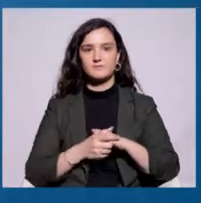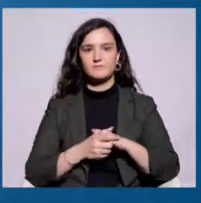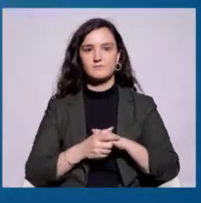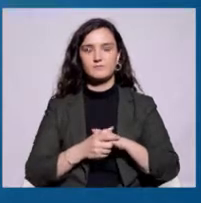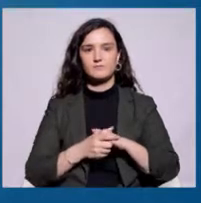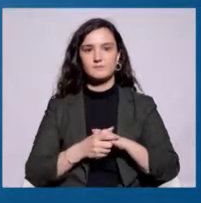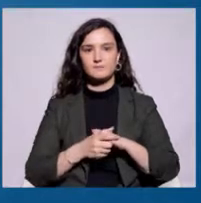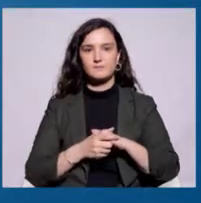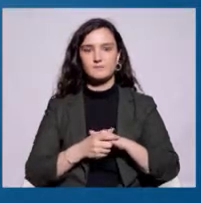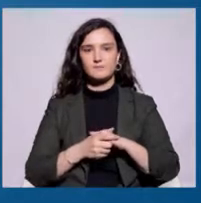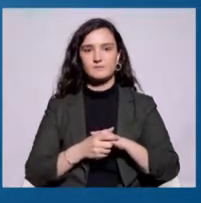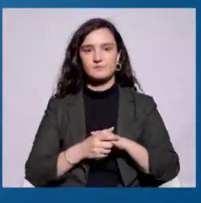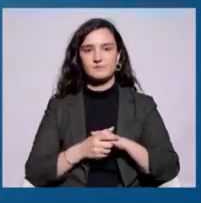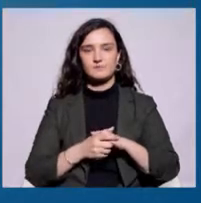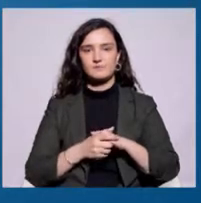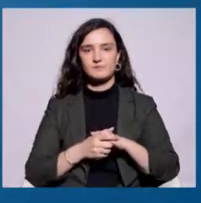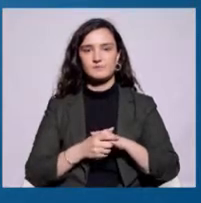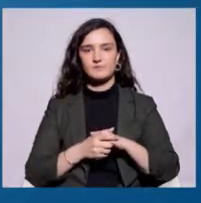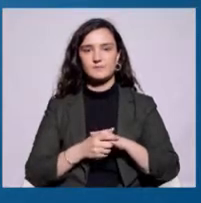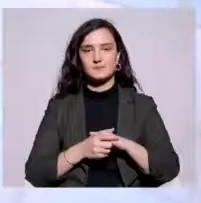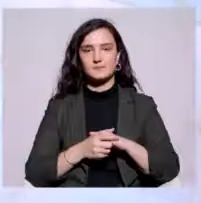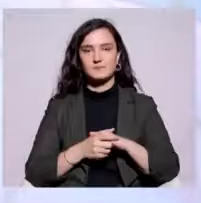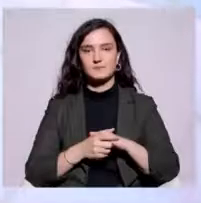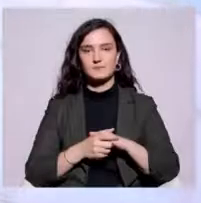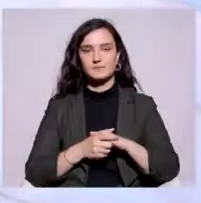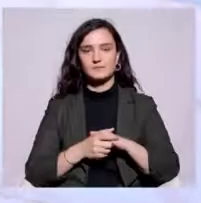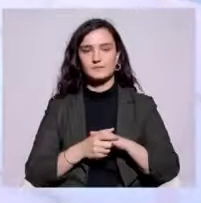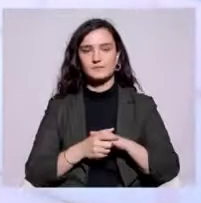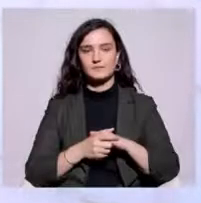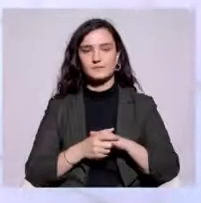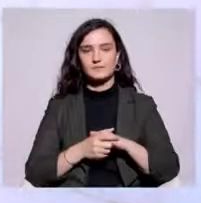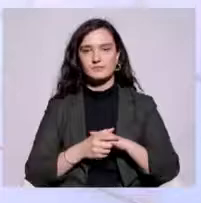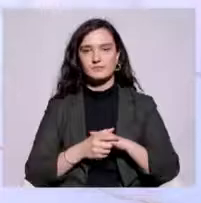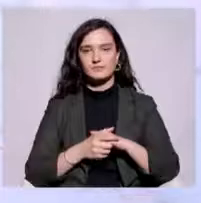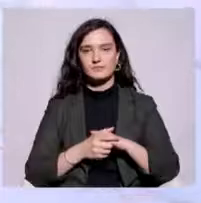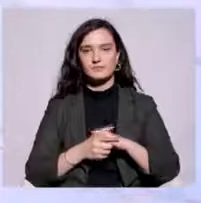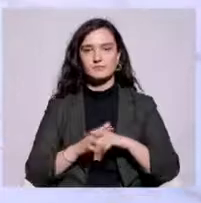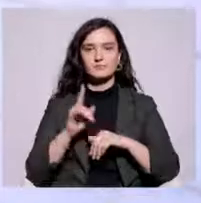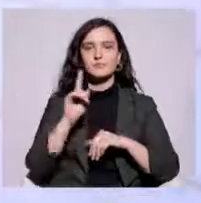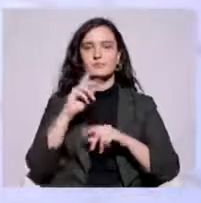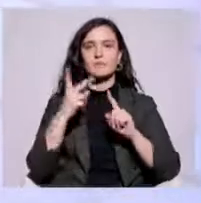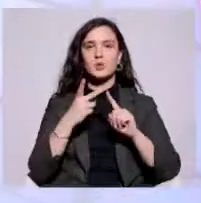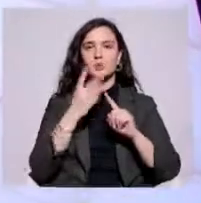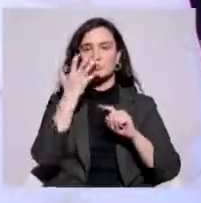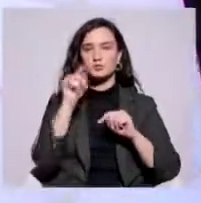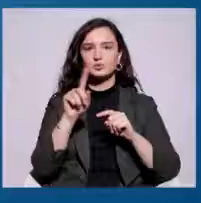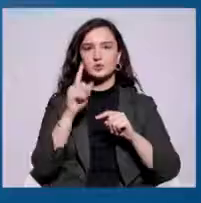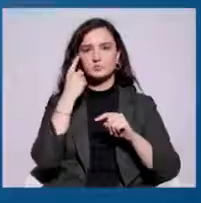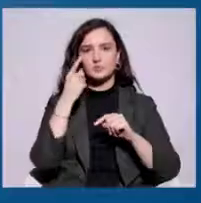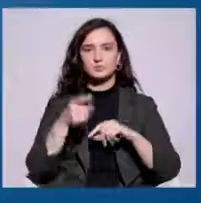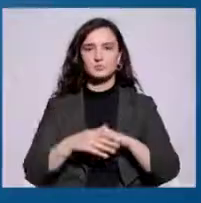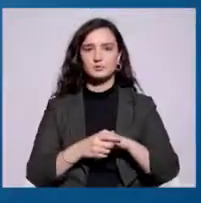it is a desk. I think so too. Great job. And what about the second picture? What do you